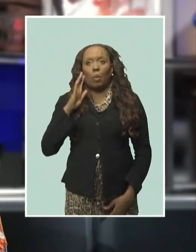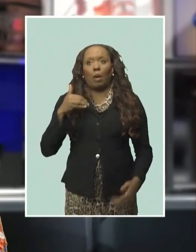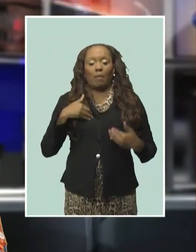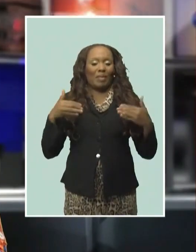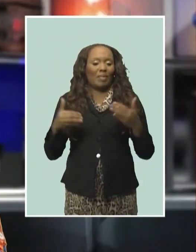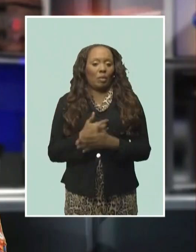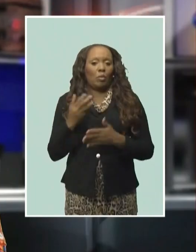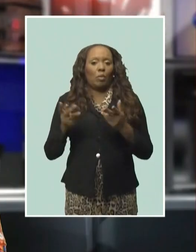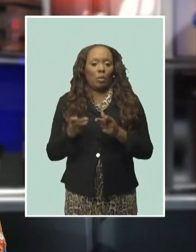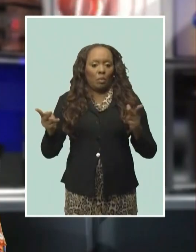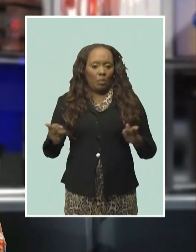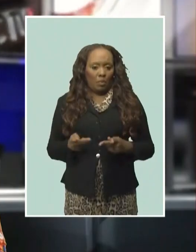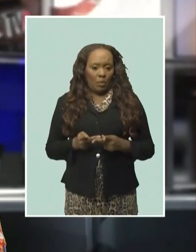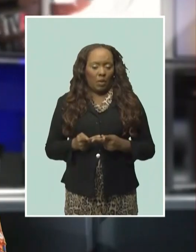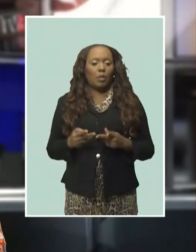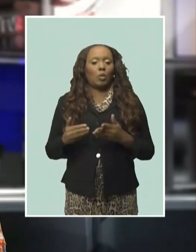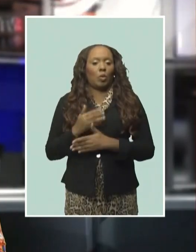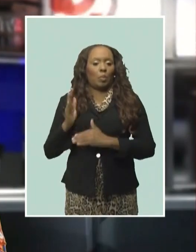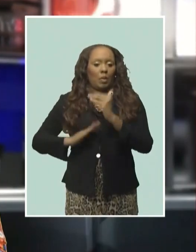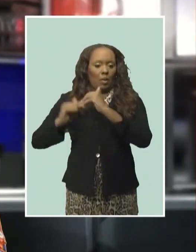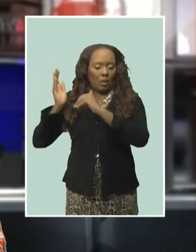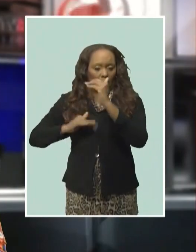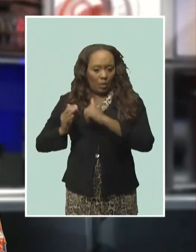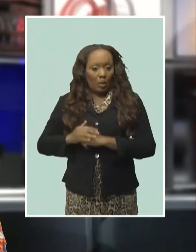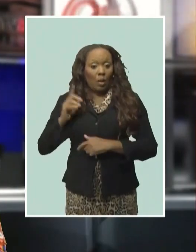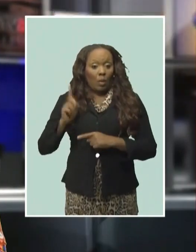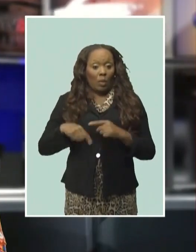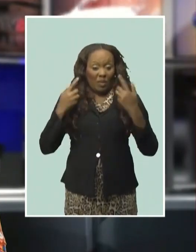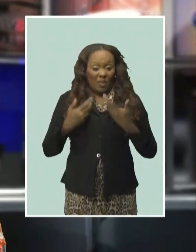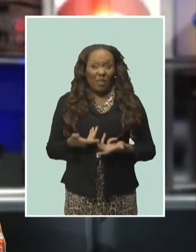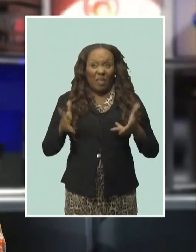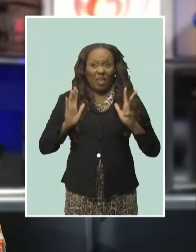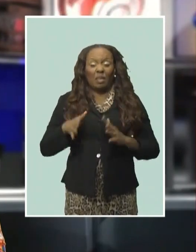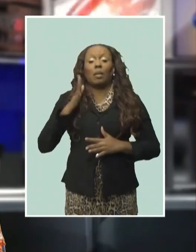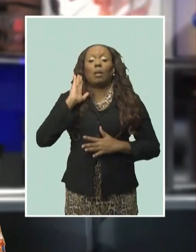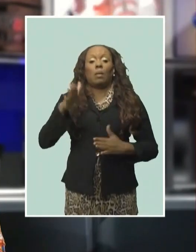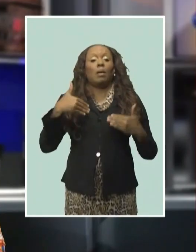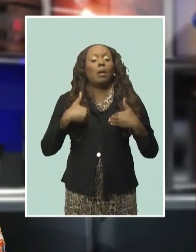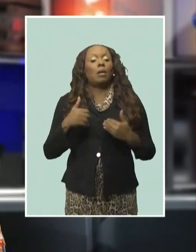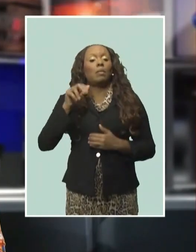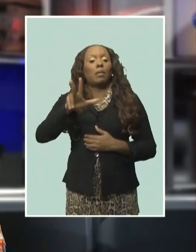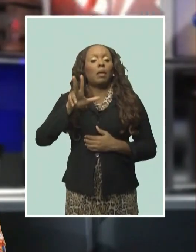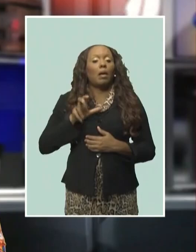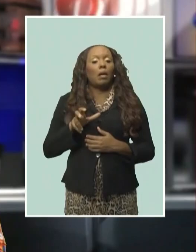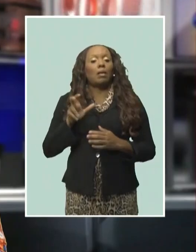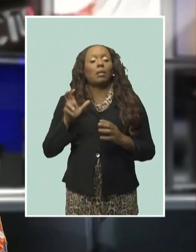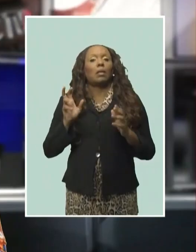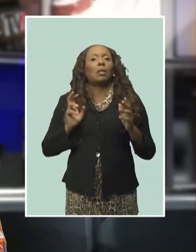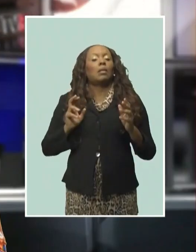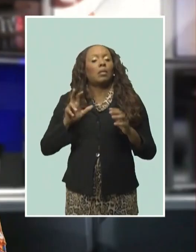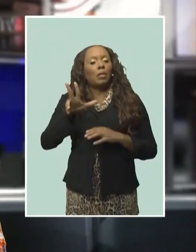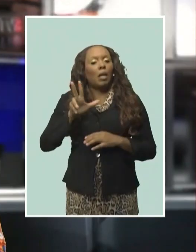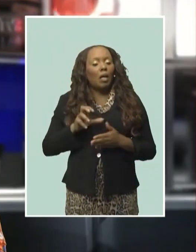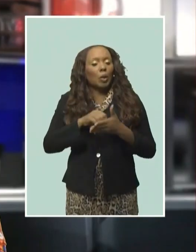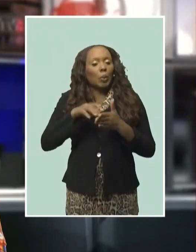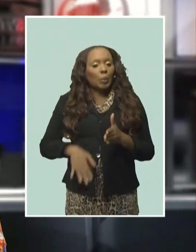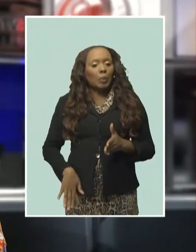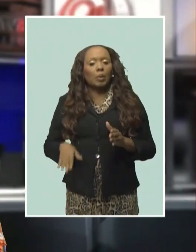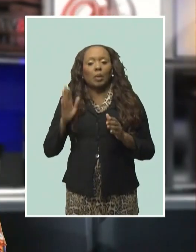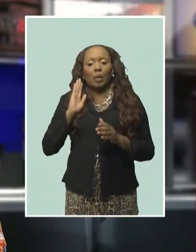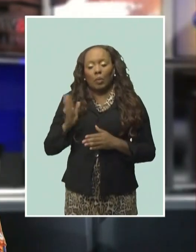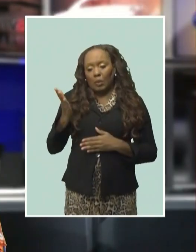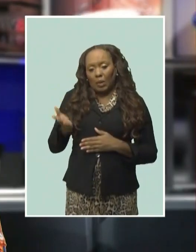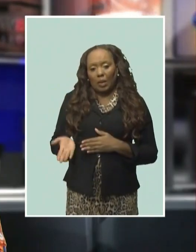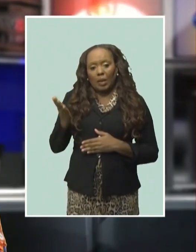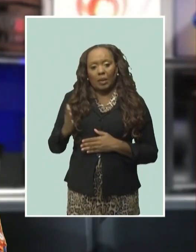Corps' director, Hallie Haynes, says upon completion, the plant will house 300 individuals per intake. He says it will